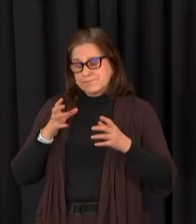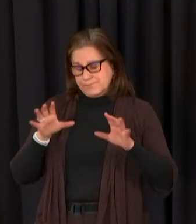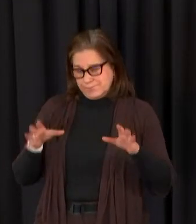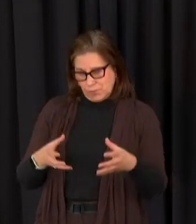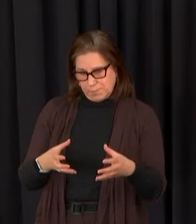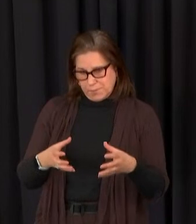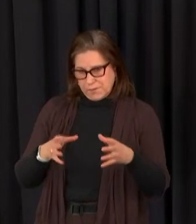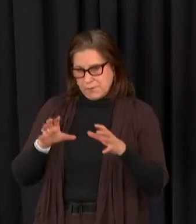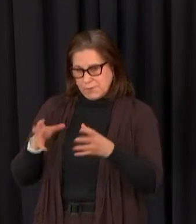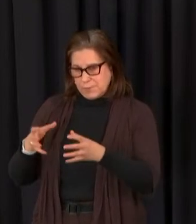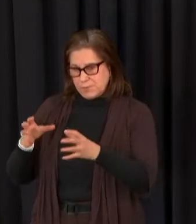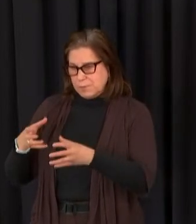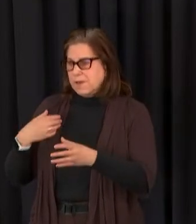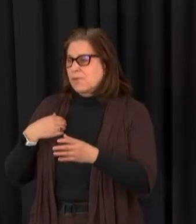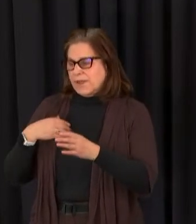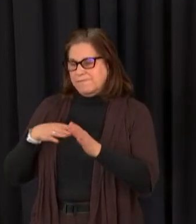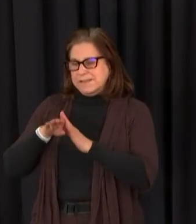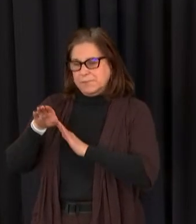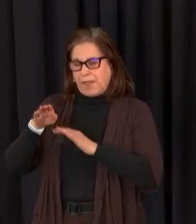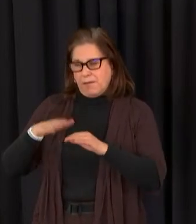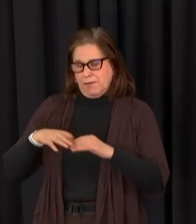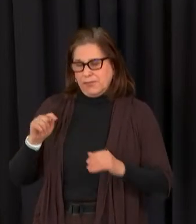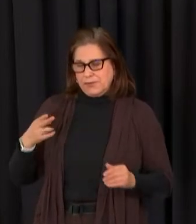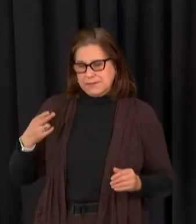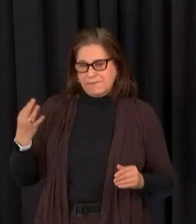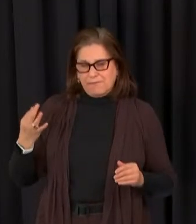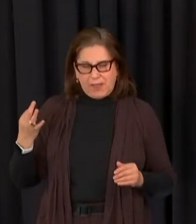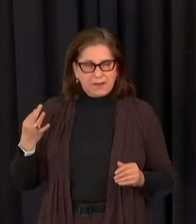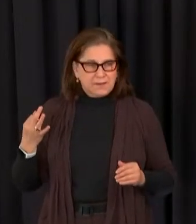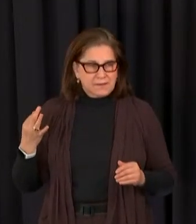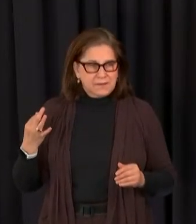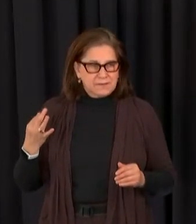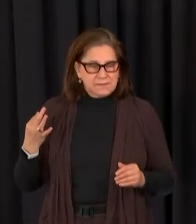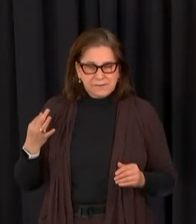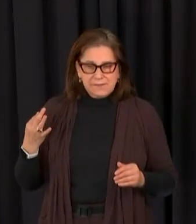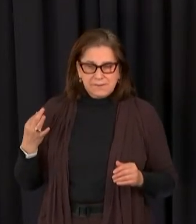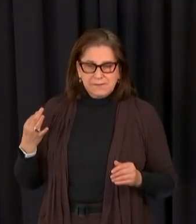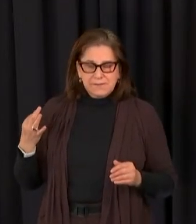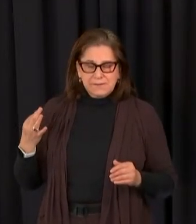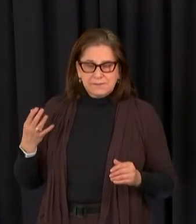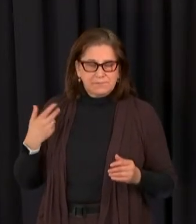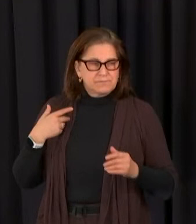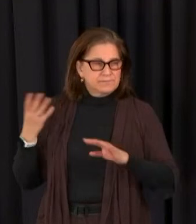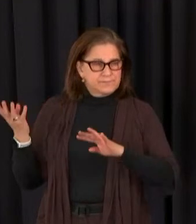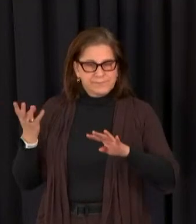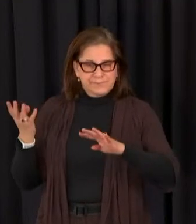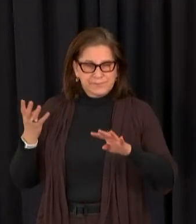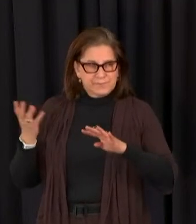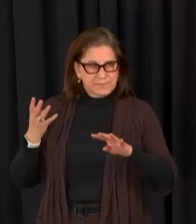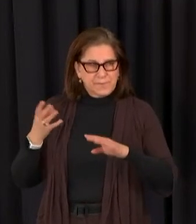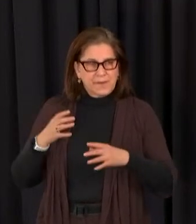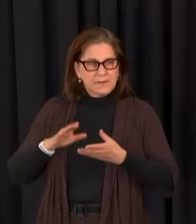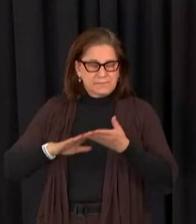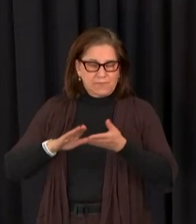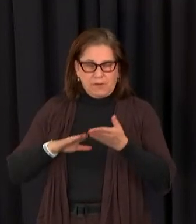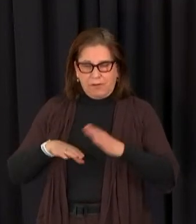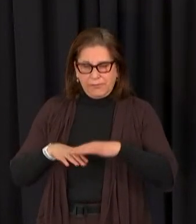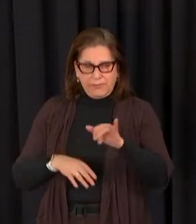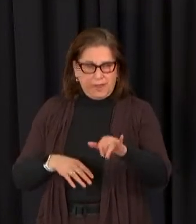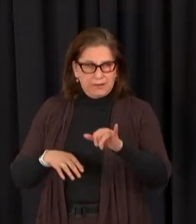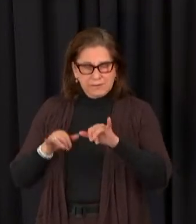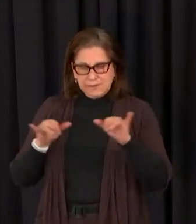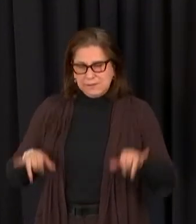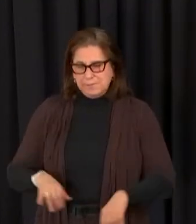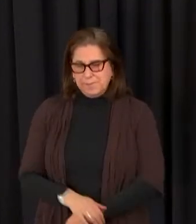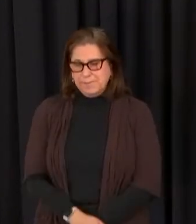don't have those spikes happening at 9 a.m., for instance, Thursday and Friday going forward. Right. That's what we're trying to do here. Yeah, okay,